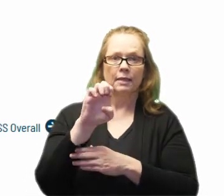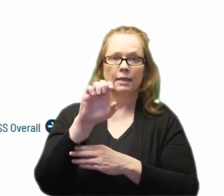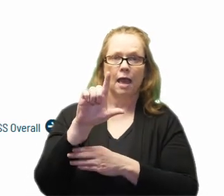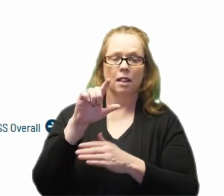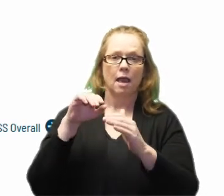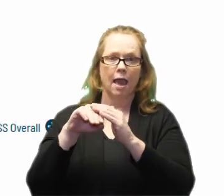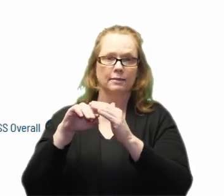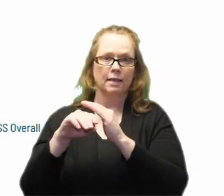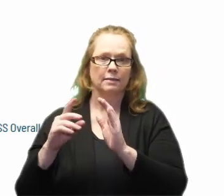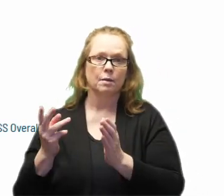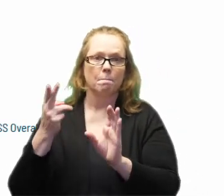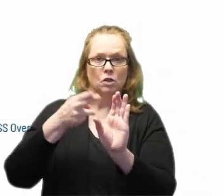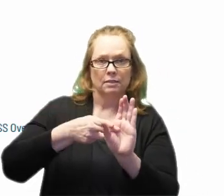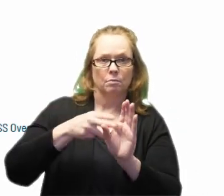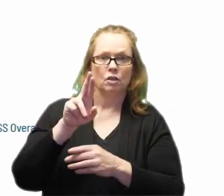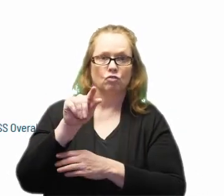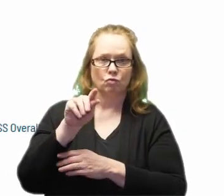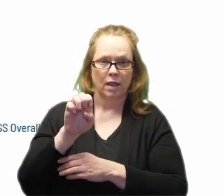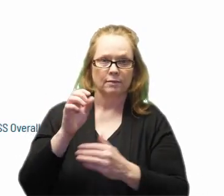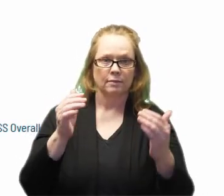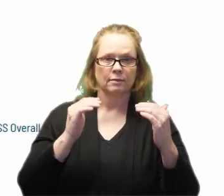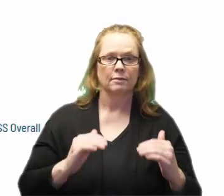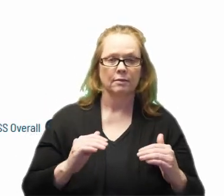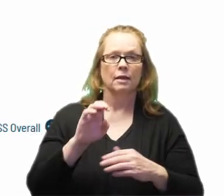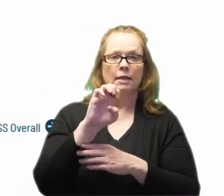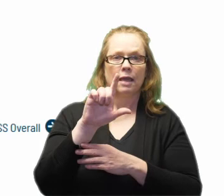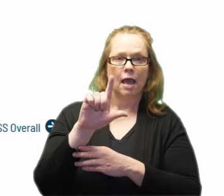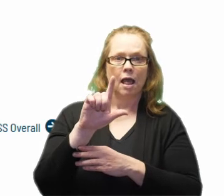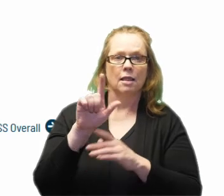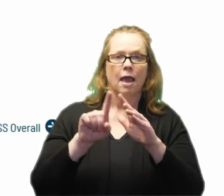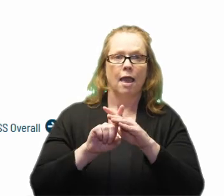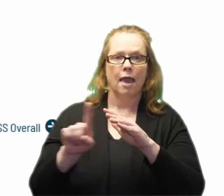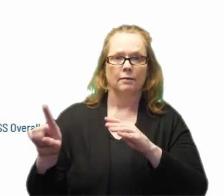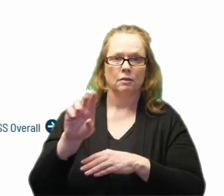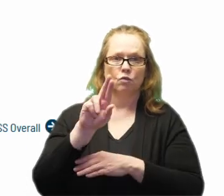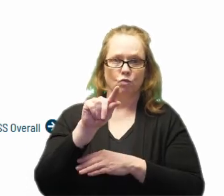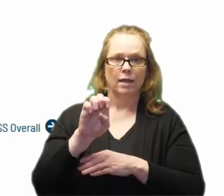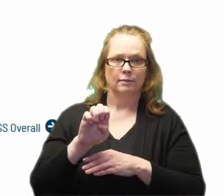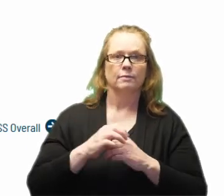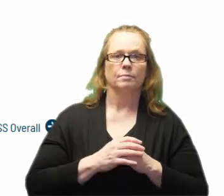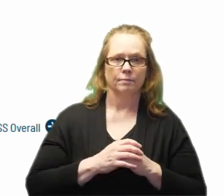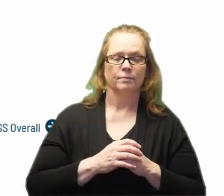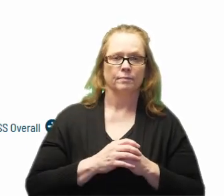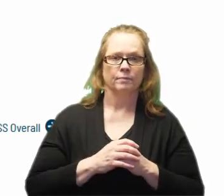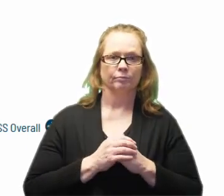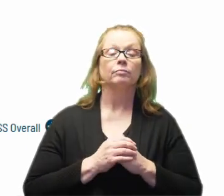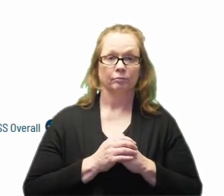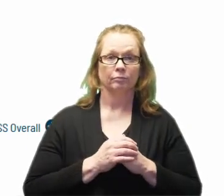EL Access Participation Rate, and EL Exit Rate.